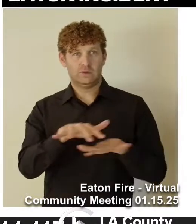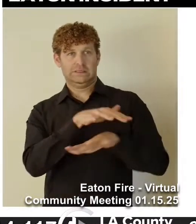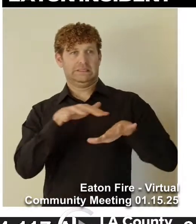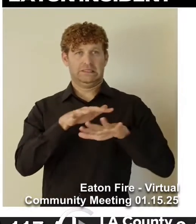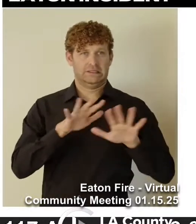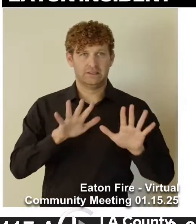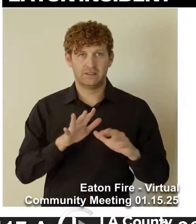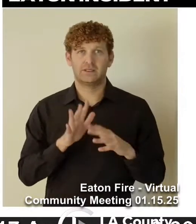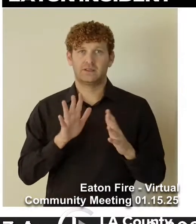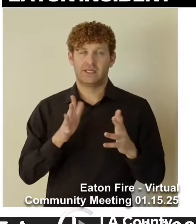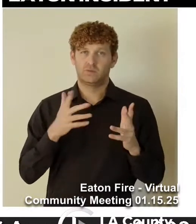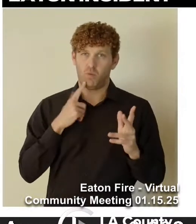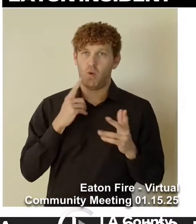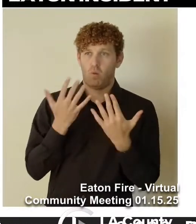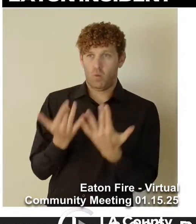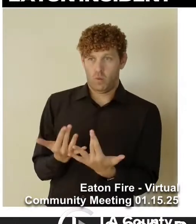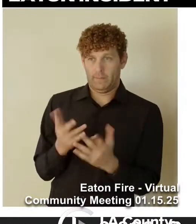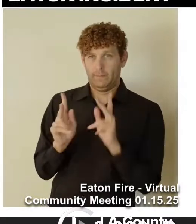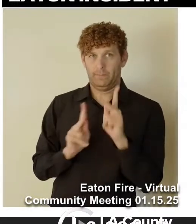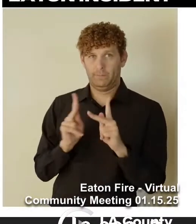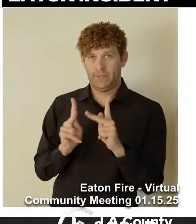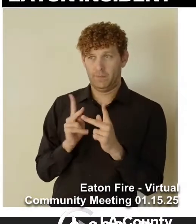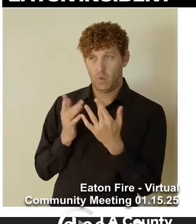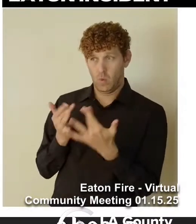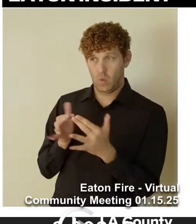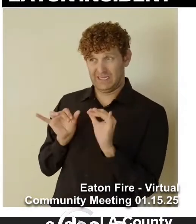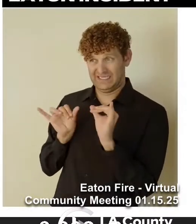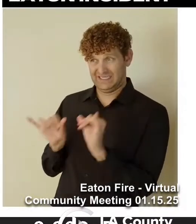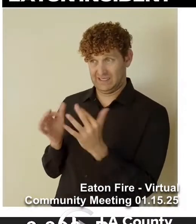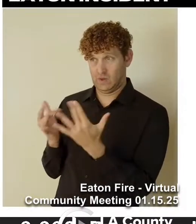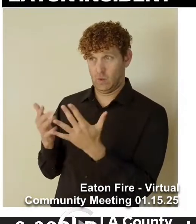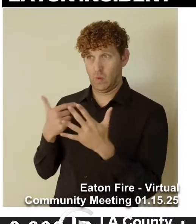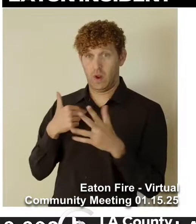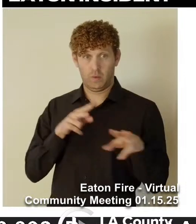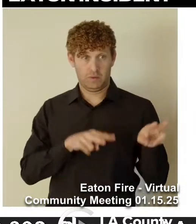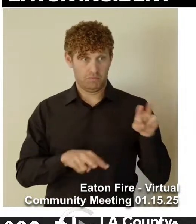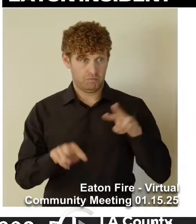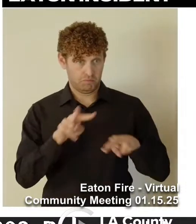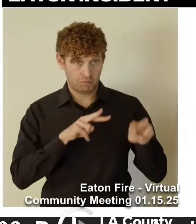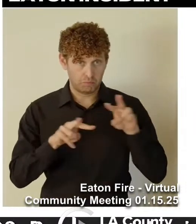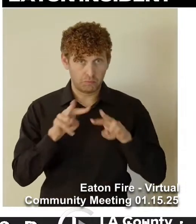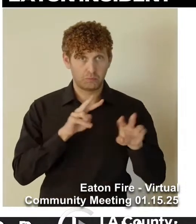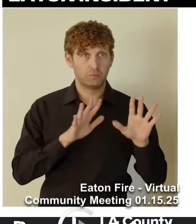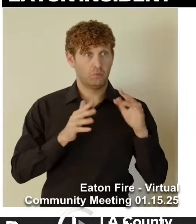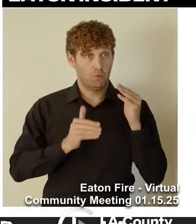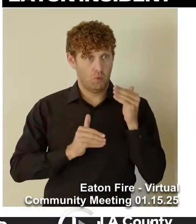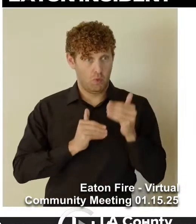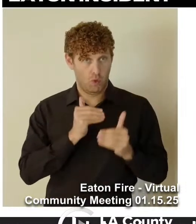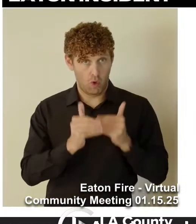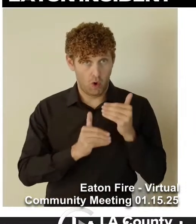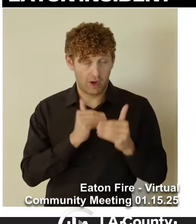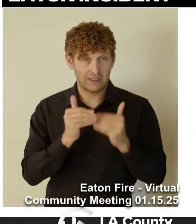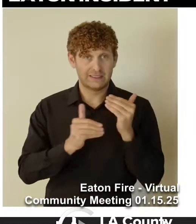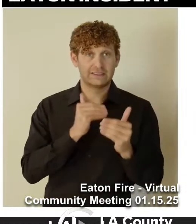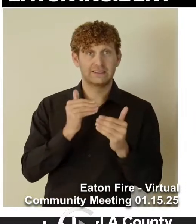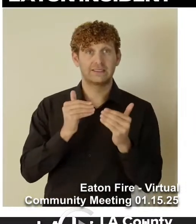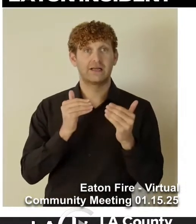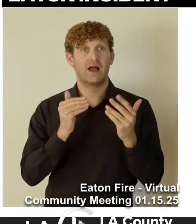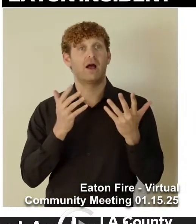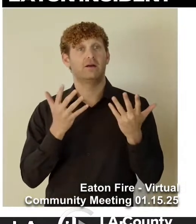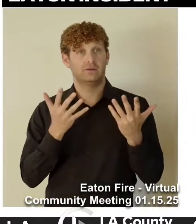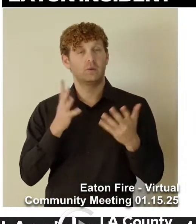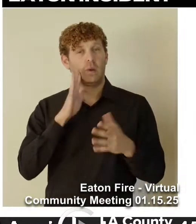people out of these areas. There is progress. We're expecting more progress in the